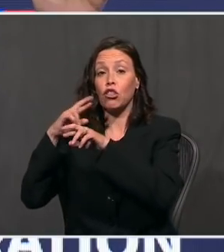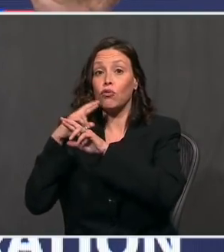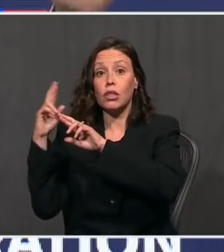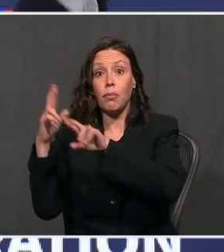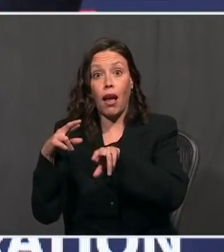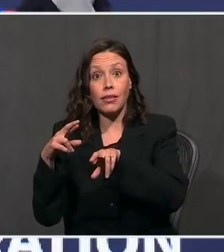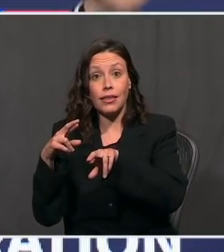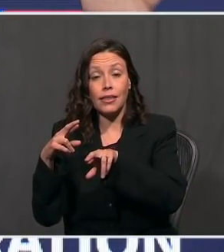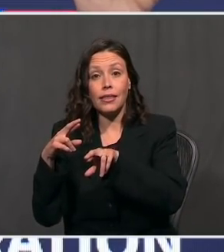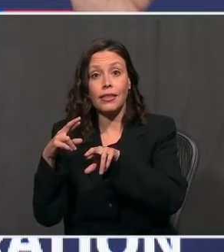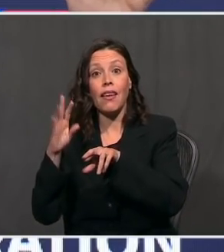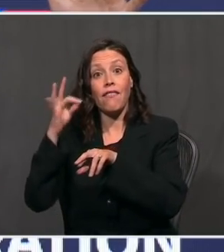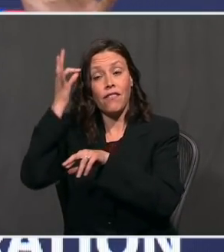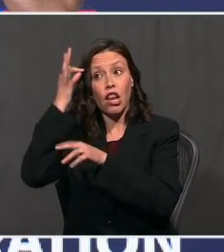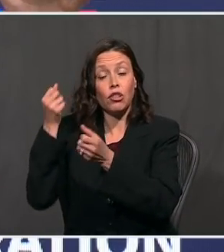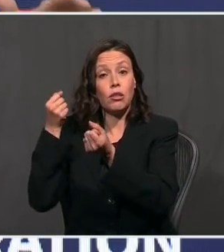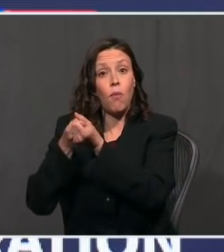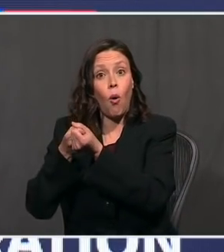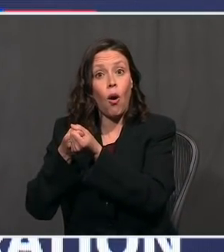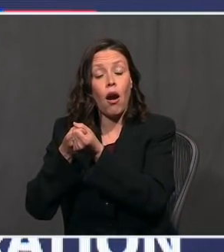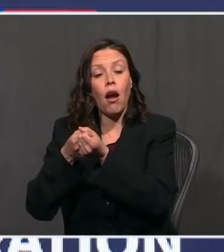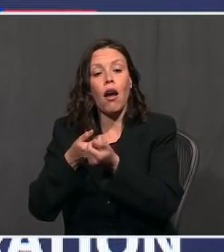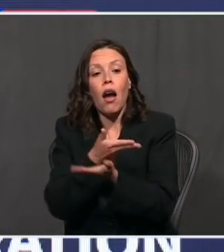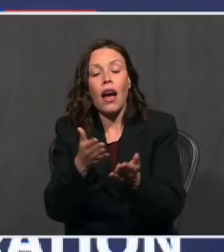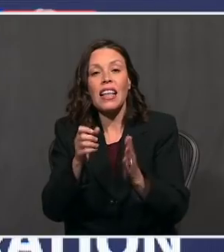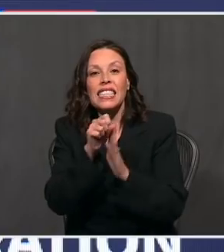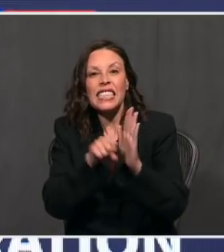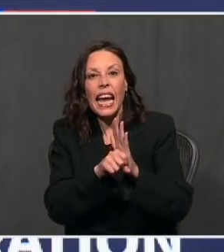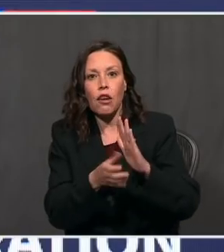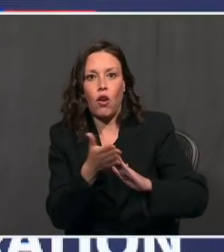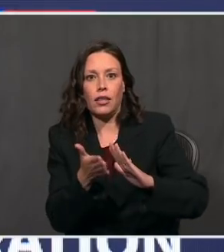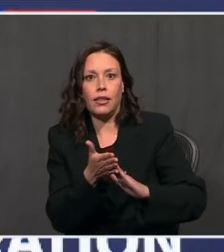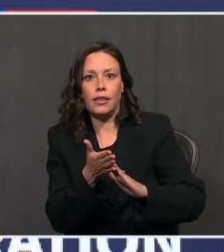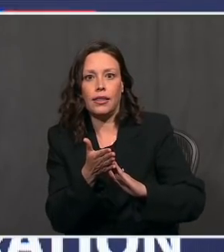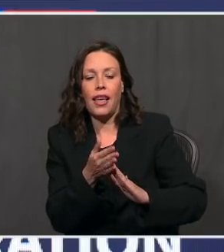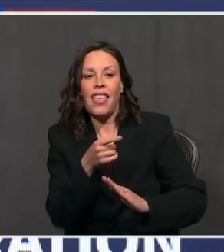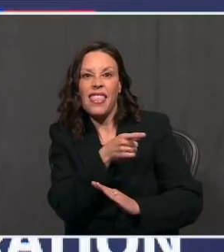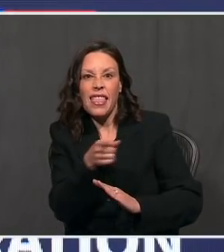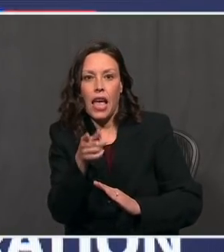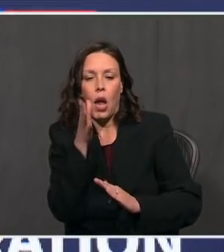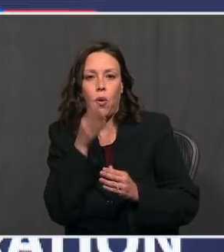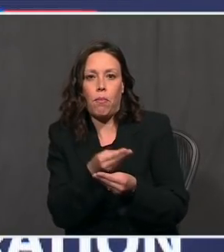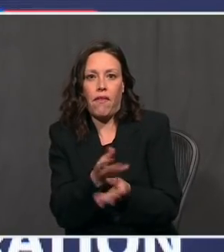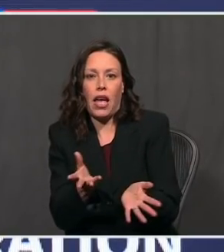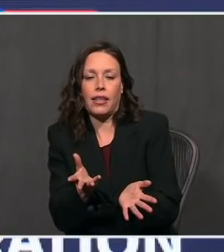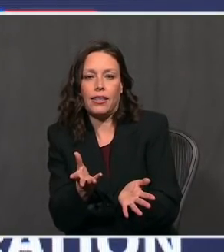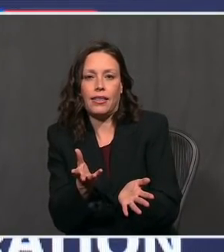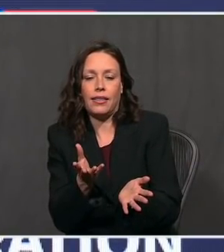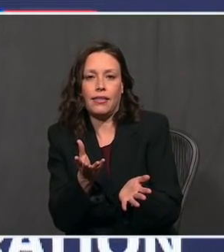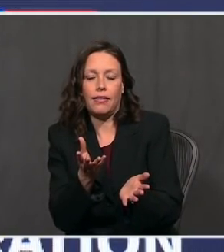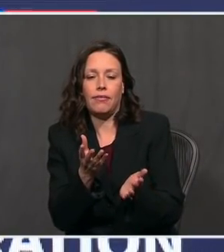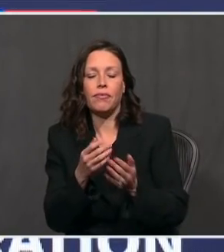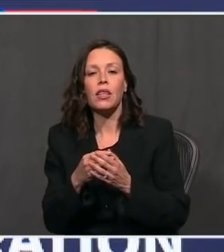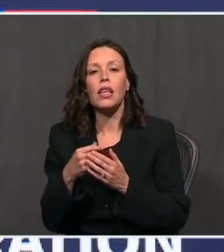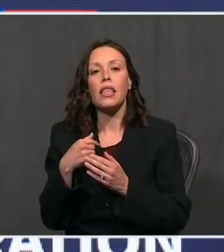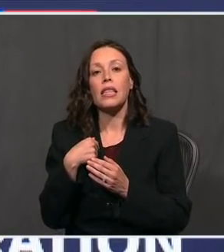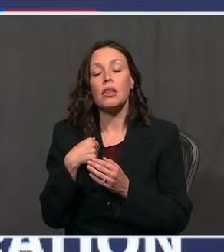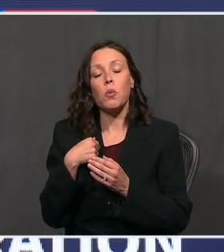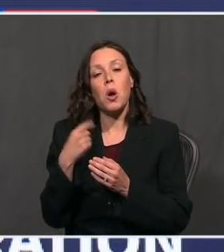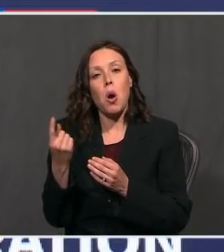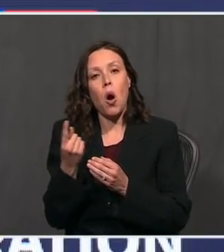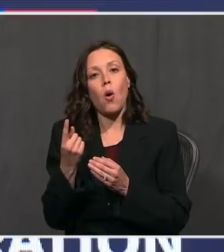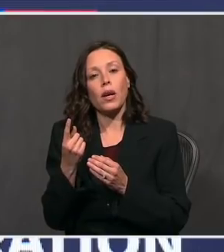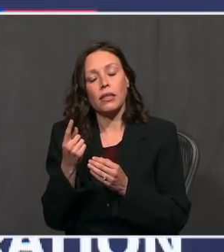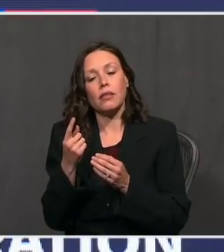this pandemic that is federally supported, but state managed and locally executed. And we've deferred in this instance, as we have throughout